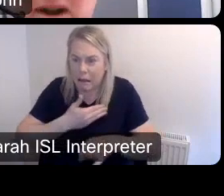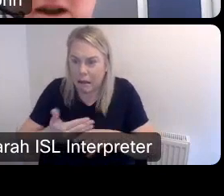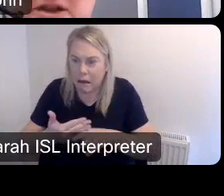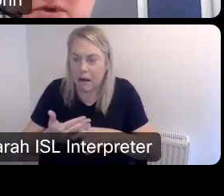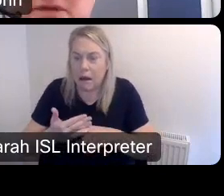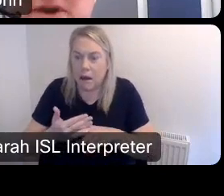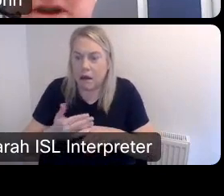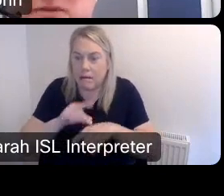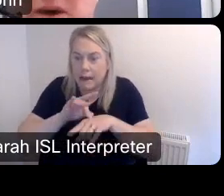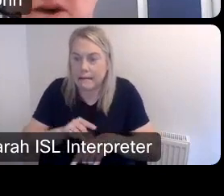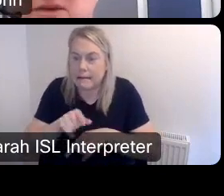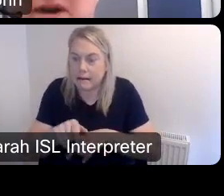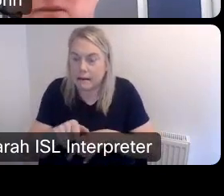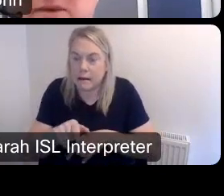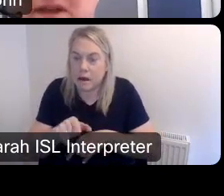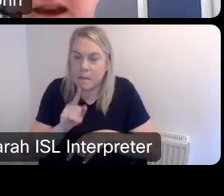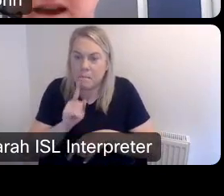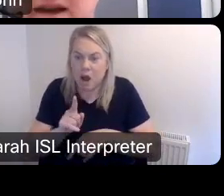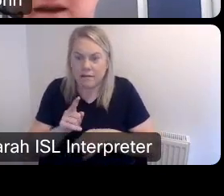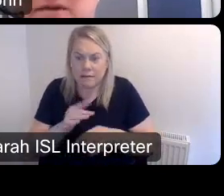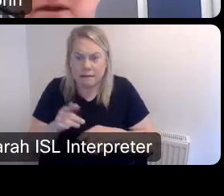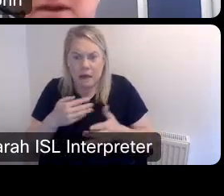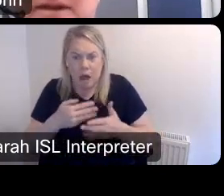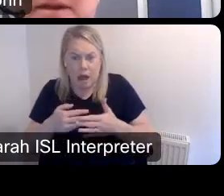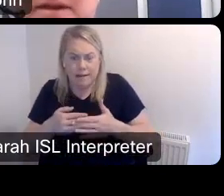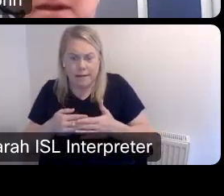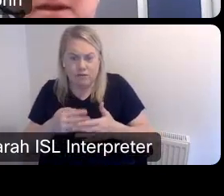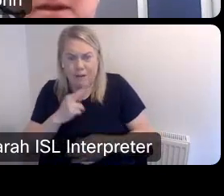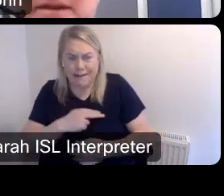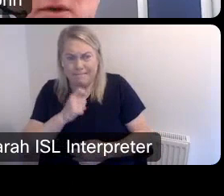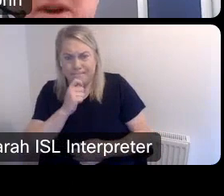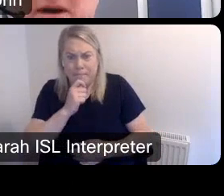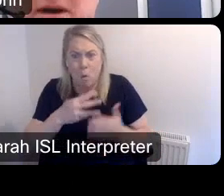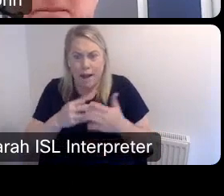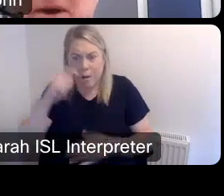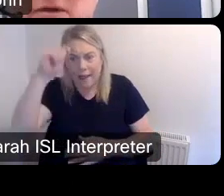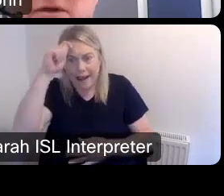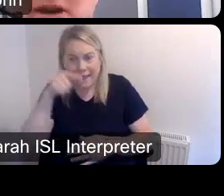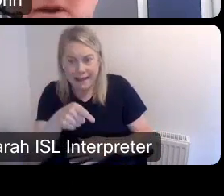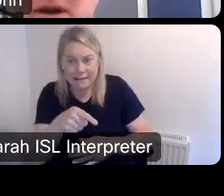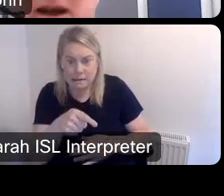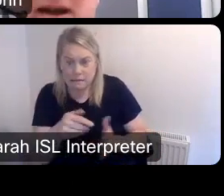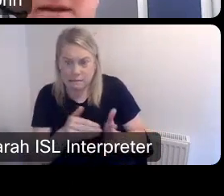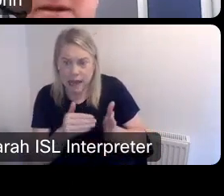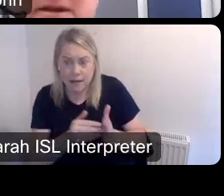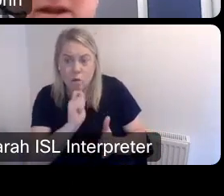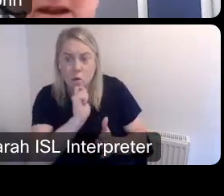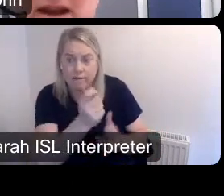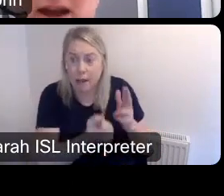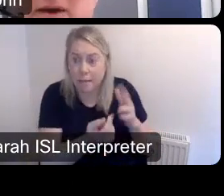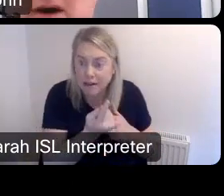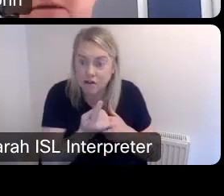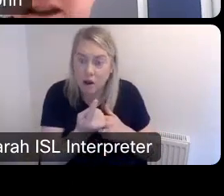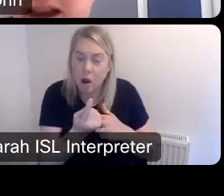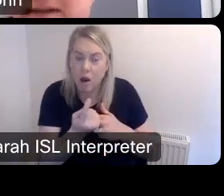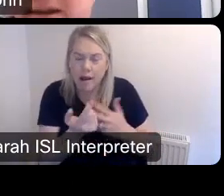from a clinician's point of view, I think it's when do I think, you know, that this is going to be or might be a notifiable incident. And I think,